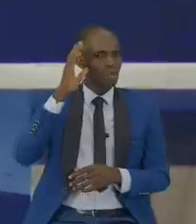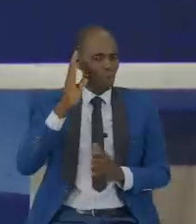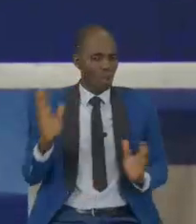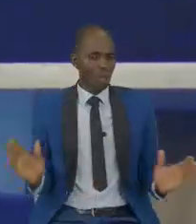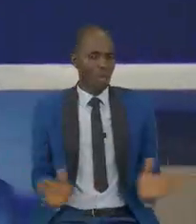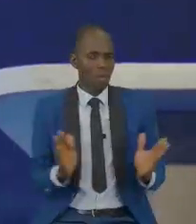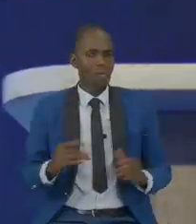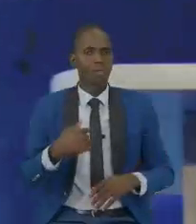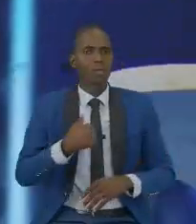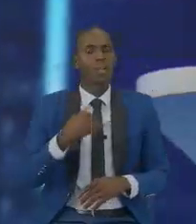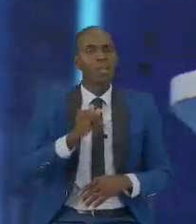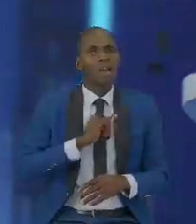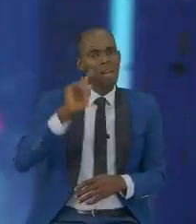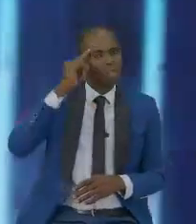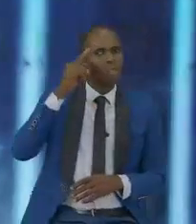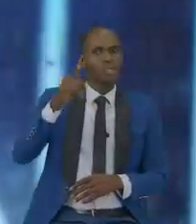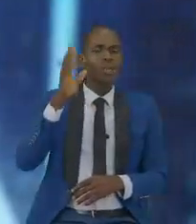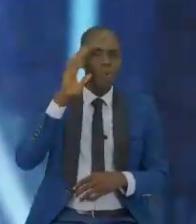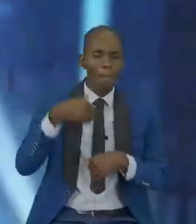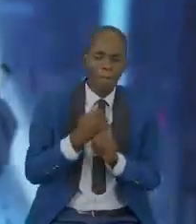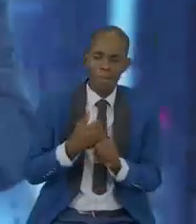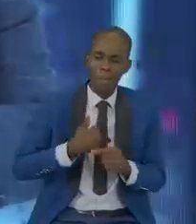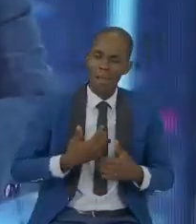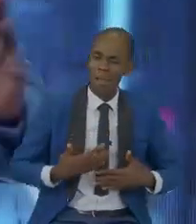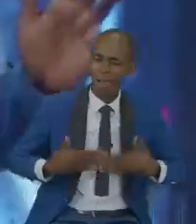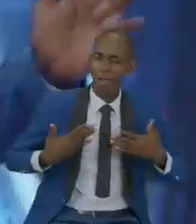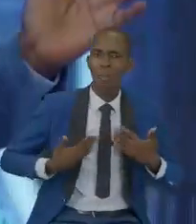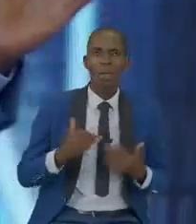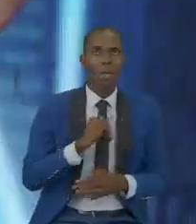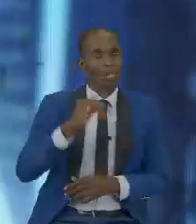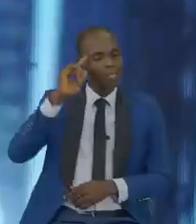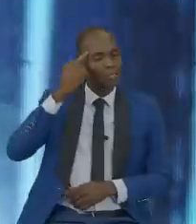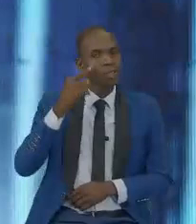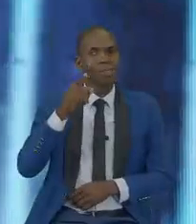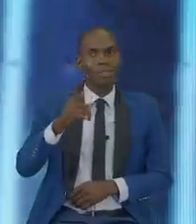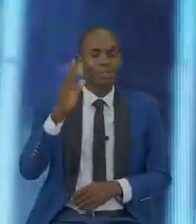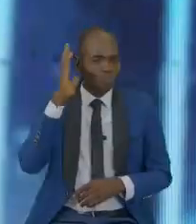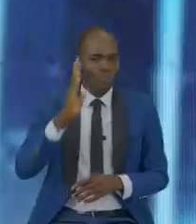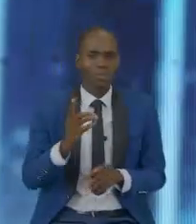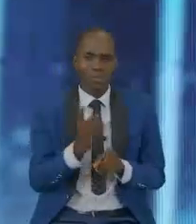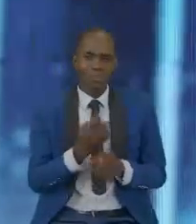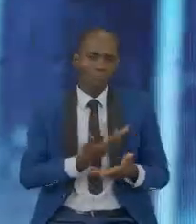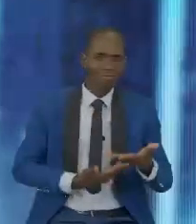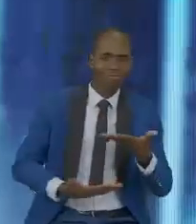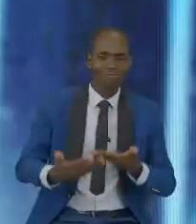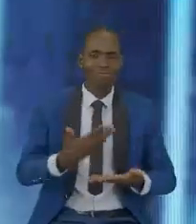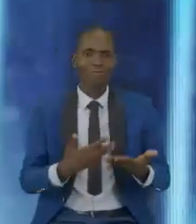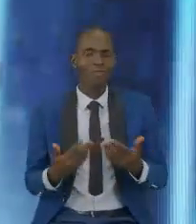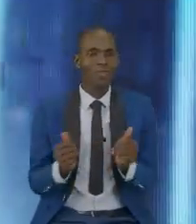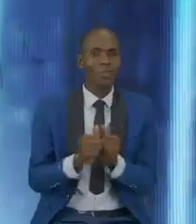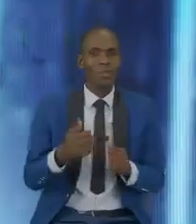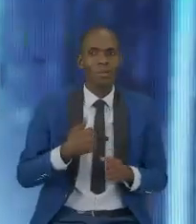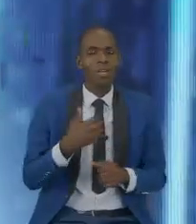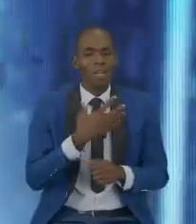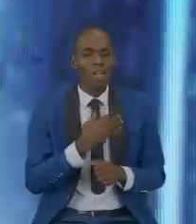I thought it will make me happy. I thought it will be social and it will bring his hand and